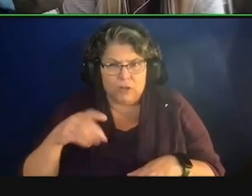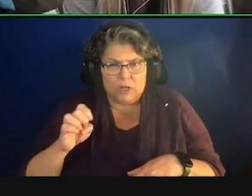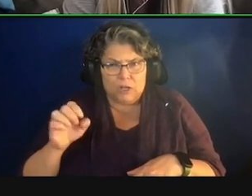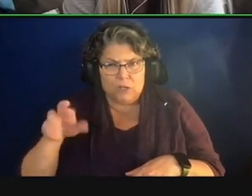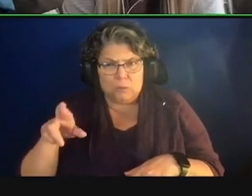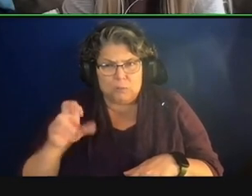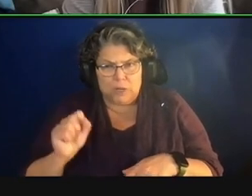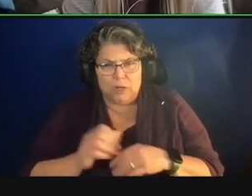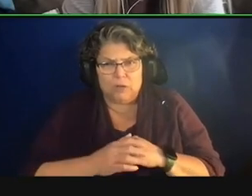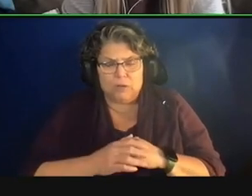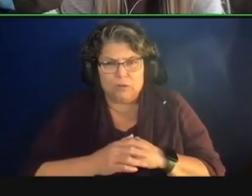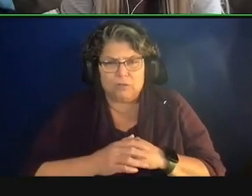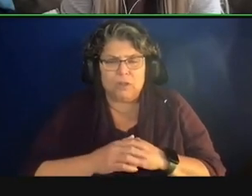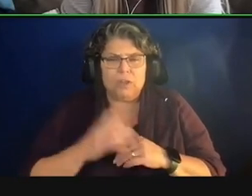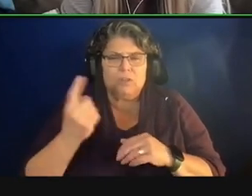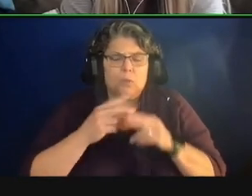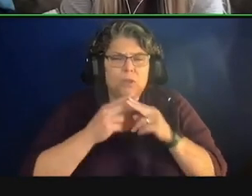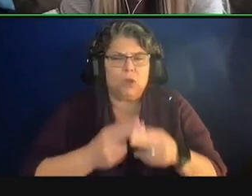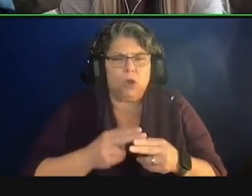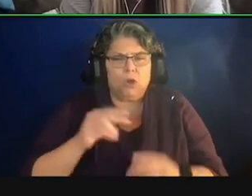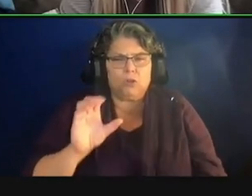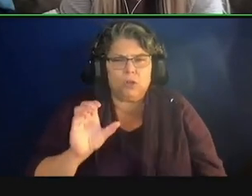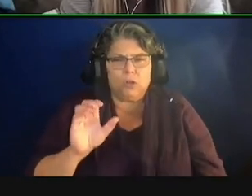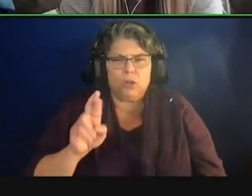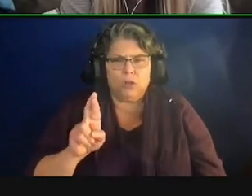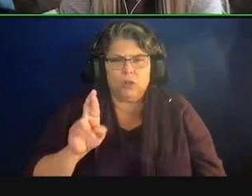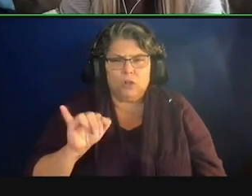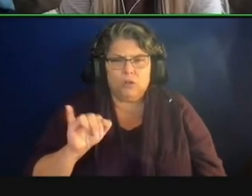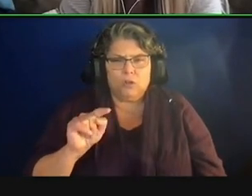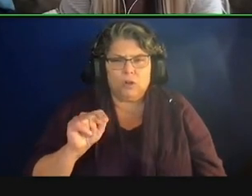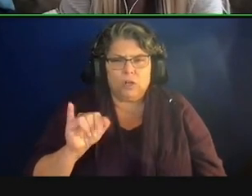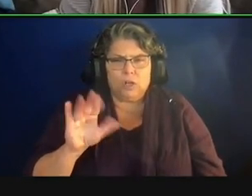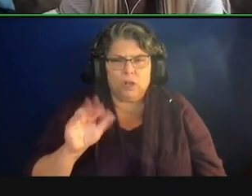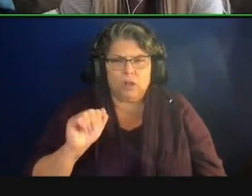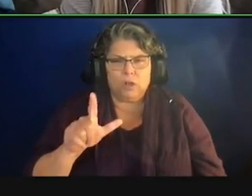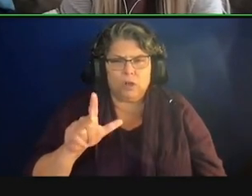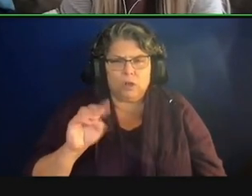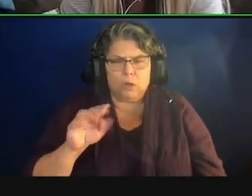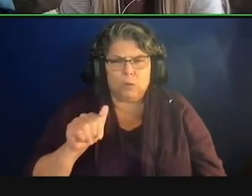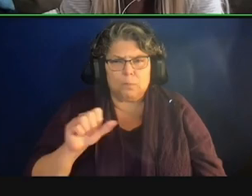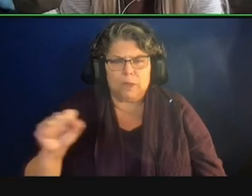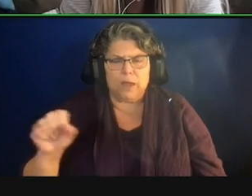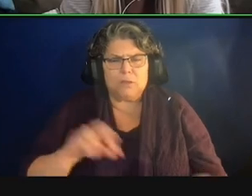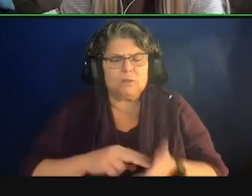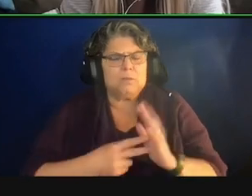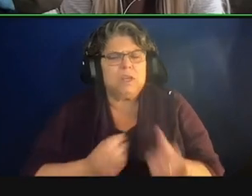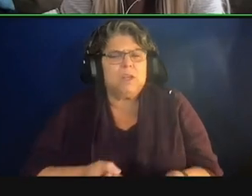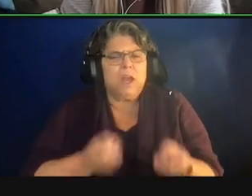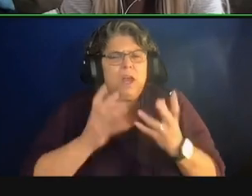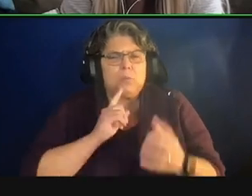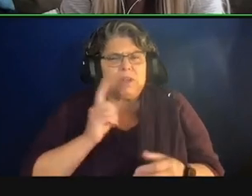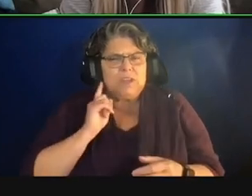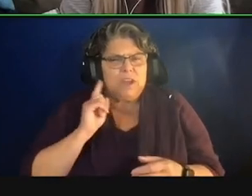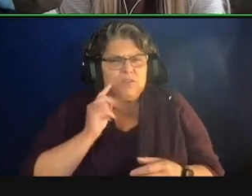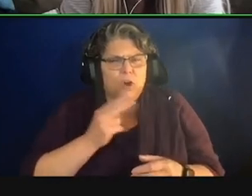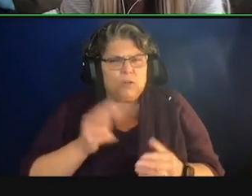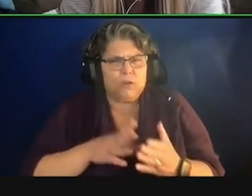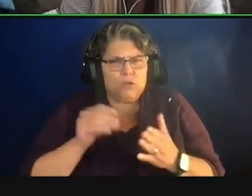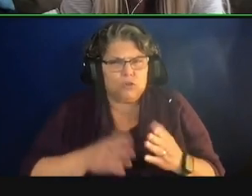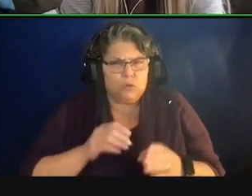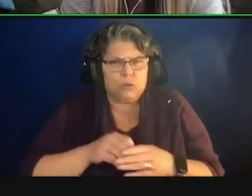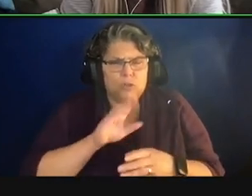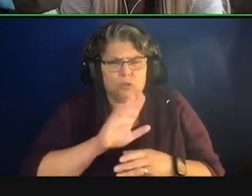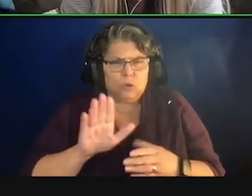is referred to as critical mass, meaning what is the population at your child's school site? How